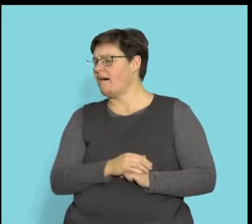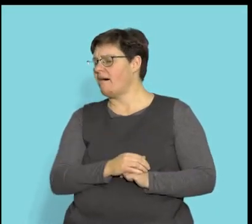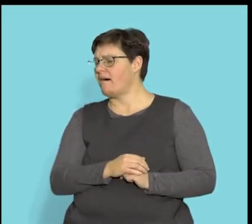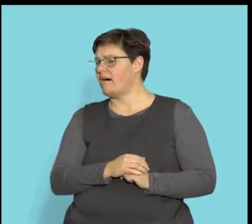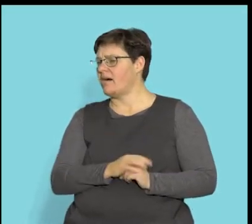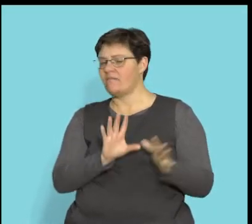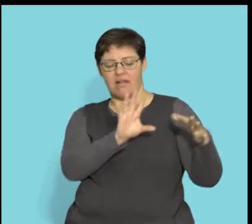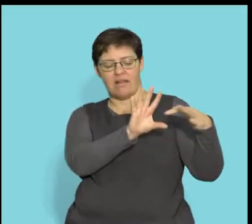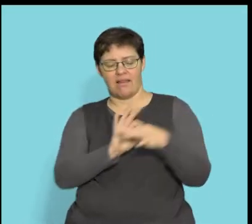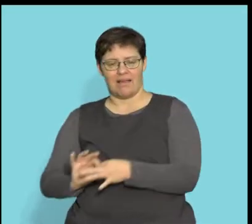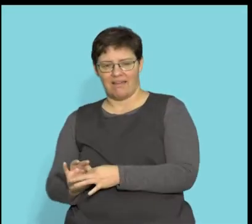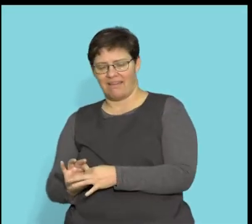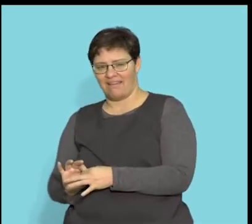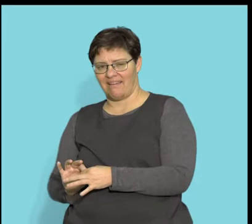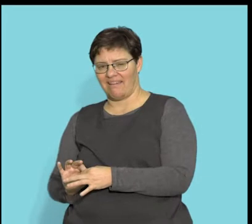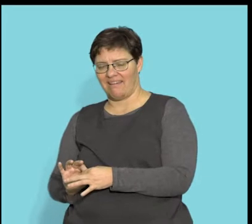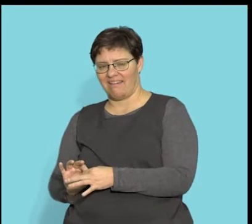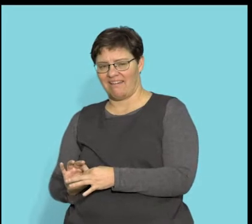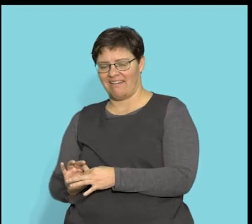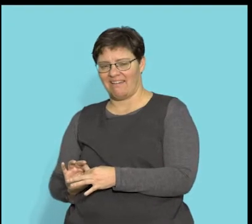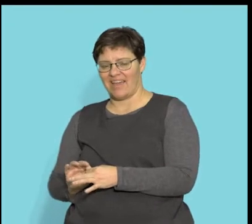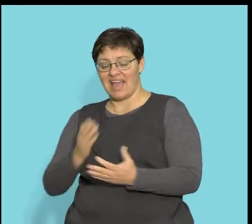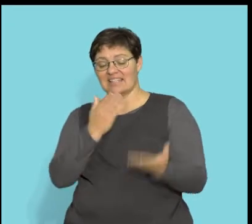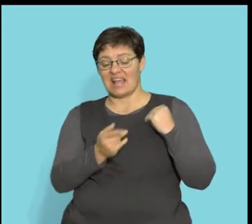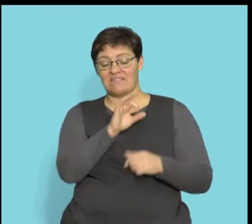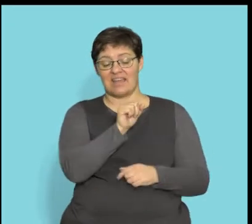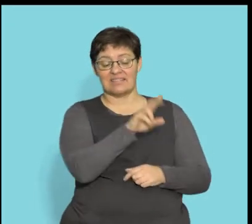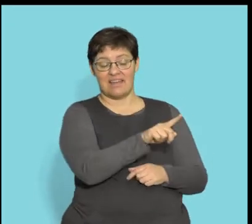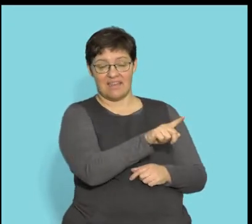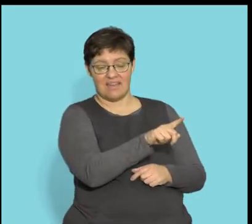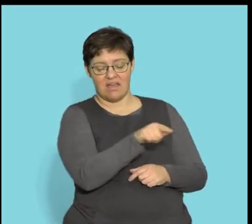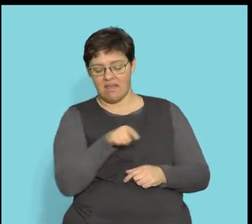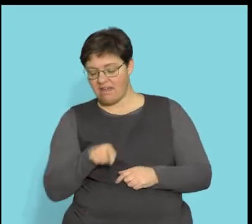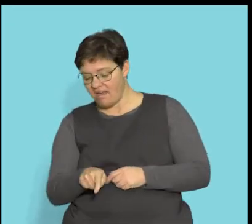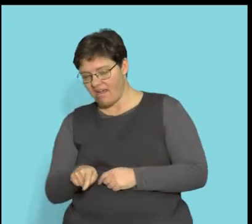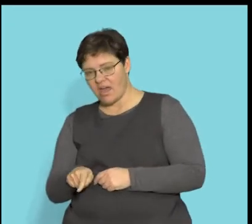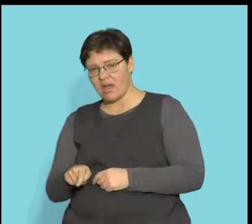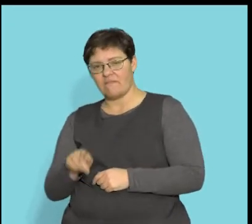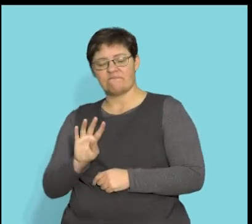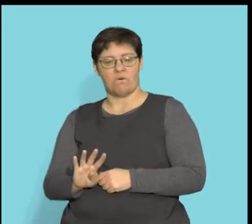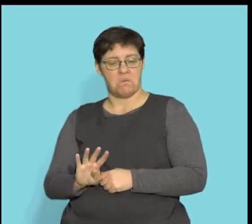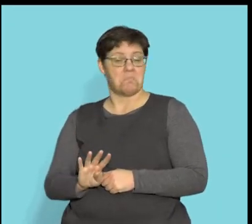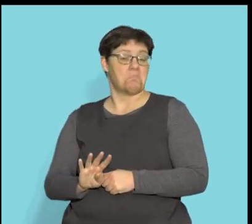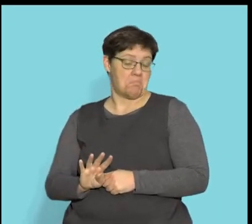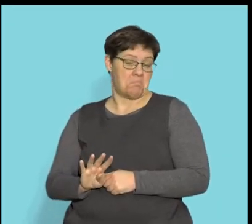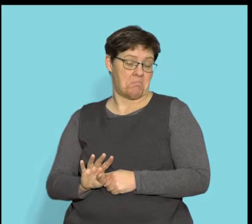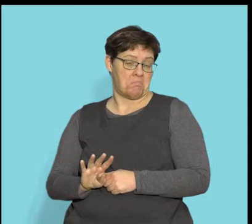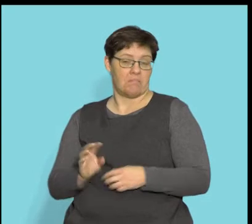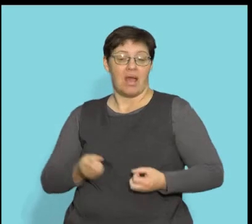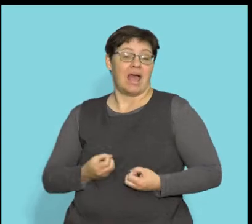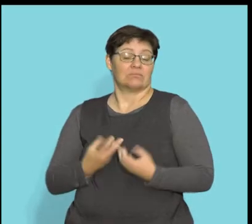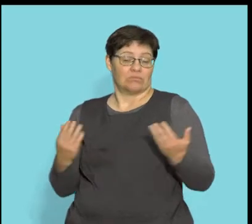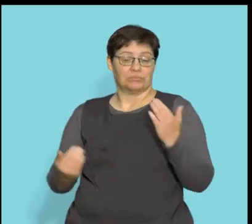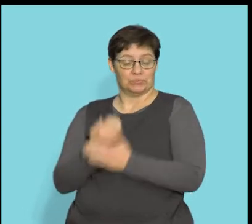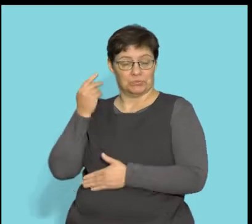seeing if you can see a link between the scale factor and how this relates to how I can express